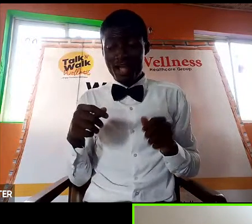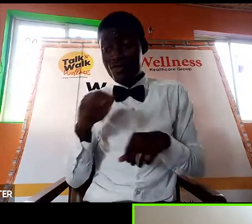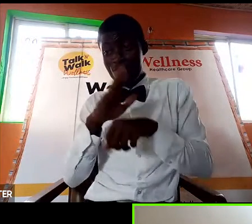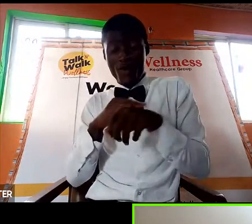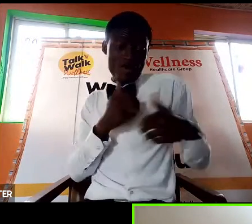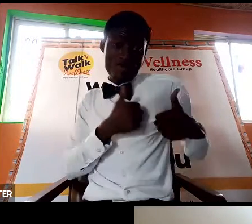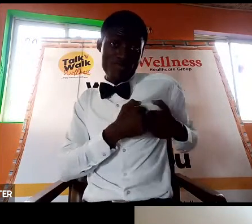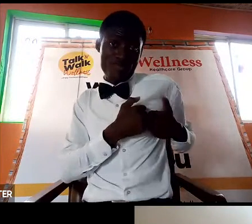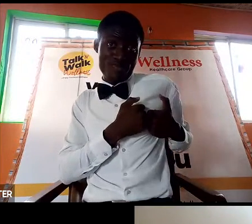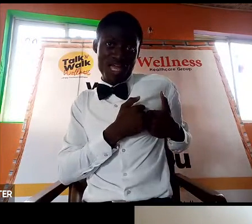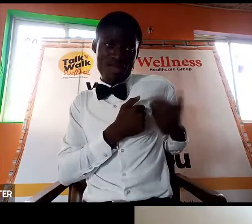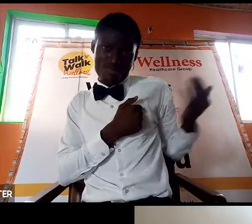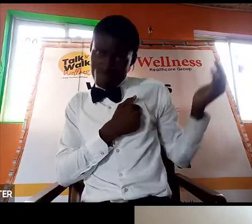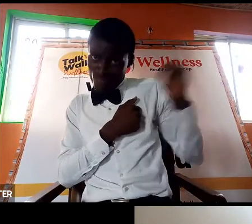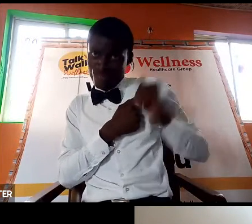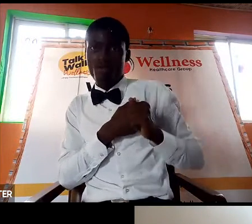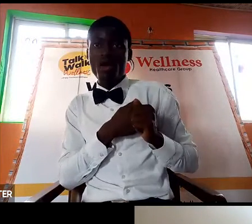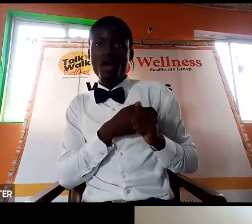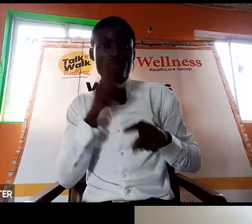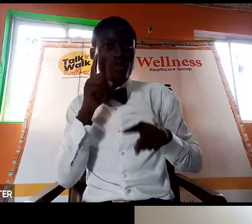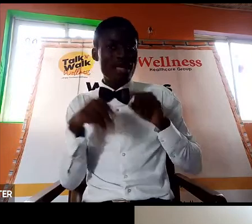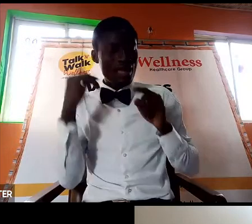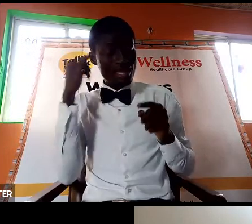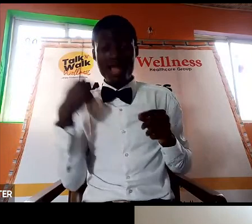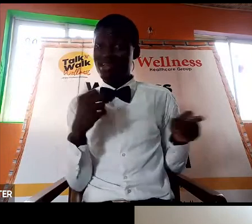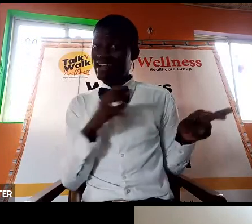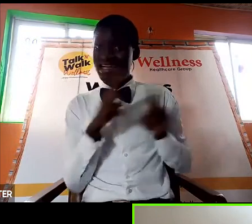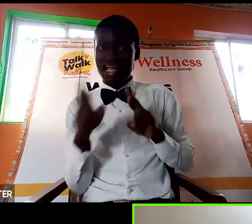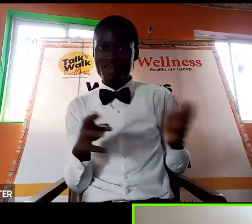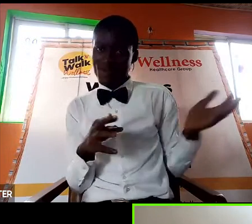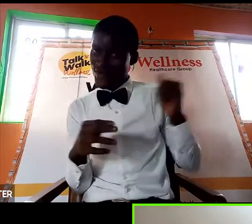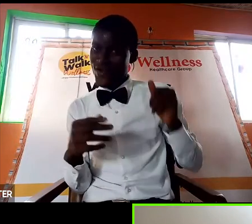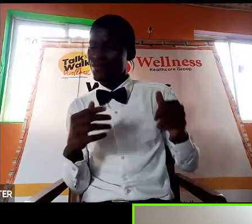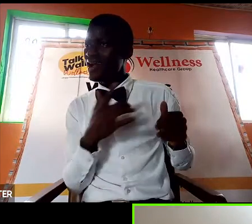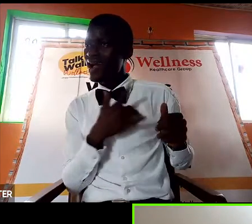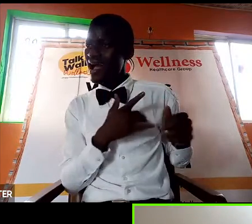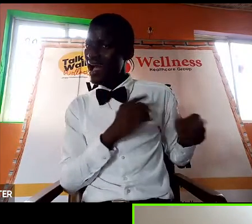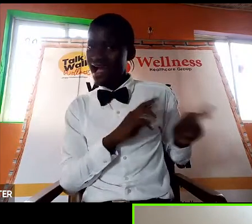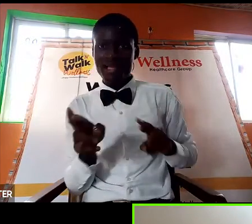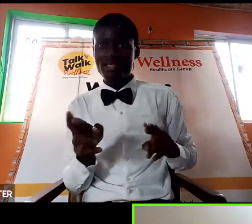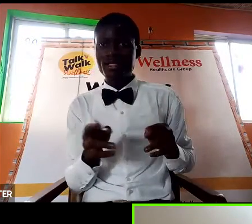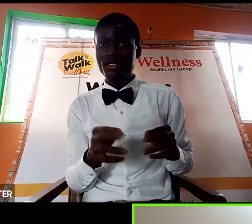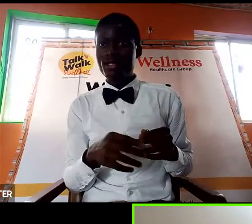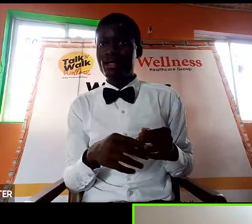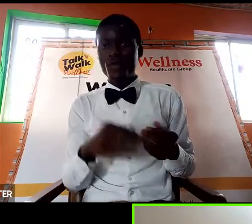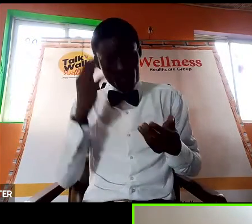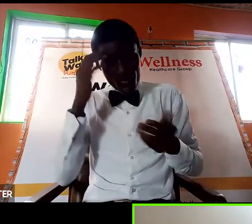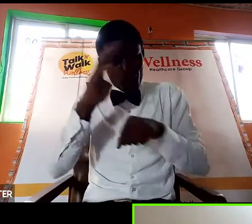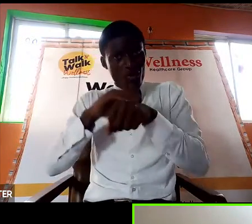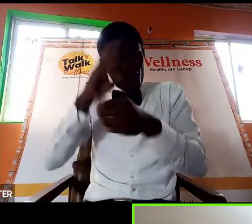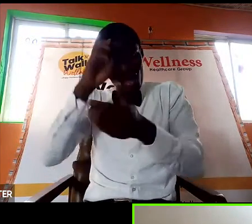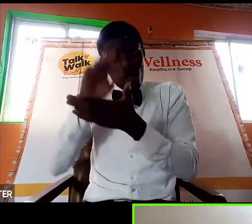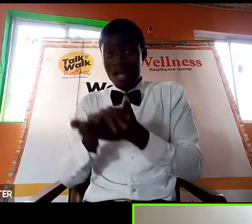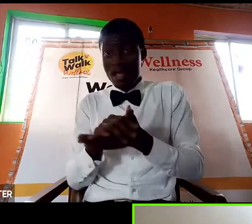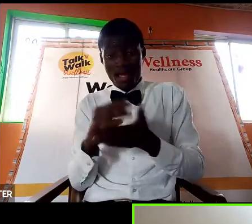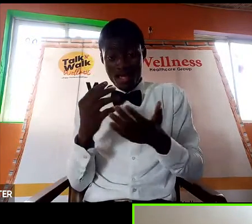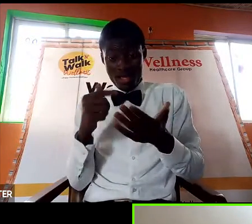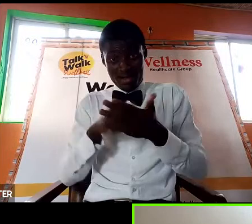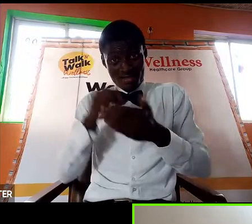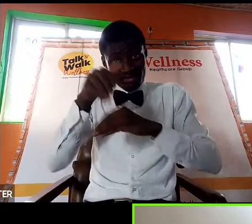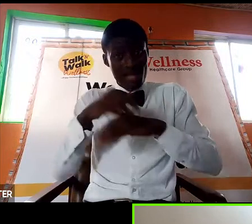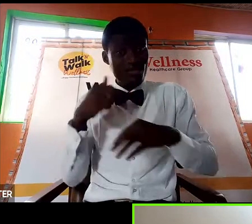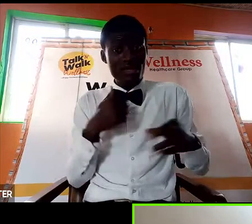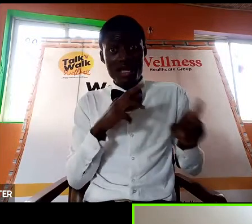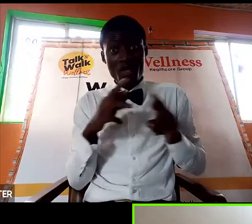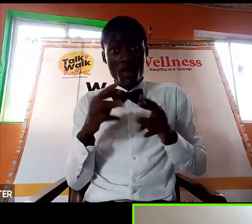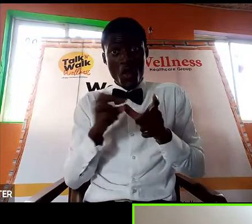what I have for you tonight. Ready. I'm getting ready. You can't imagine what I have for you tonight. You can be watching movie and he's not expecting